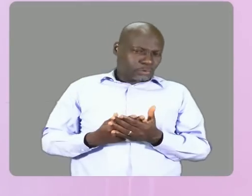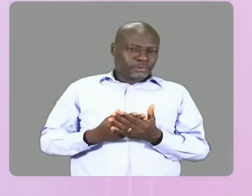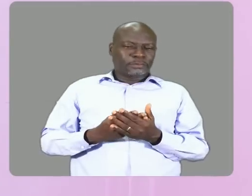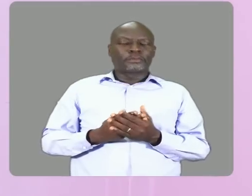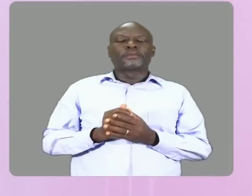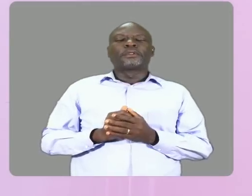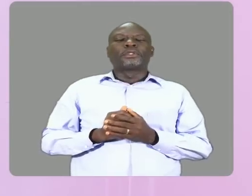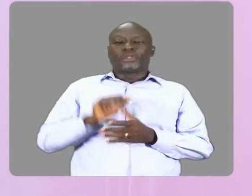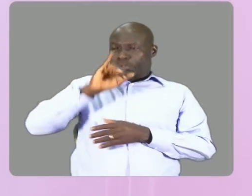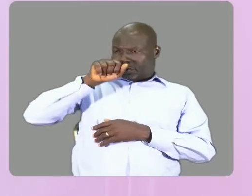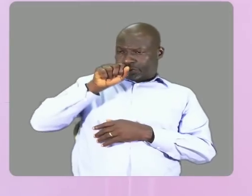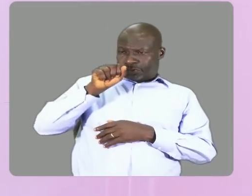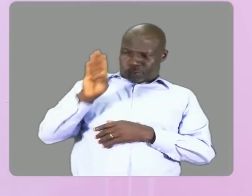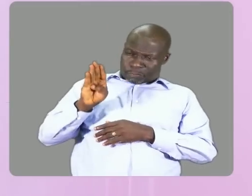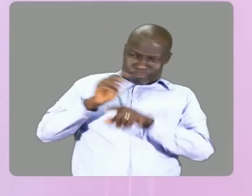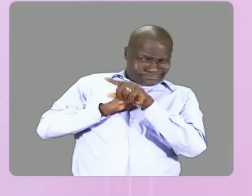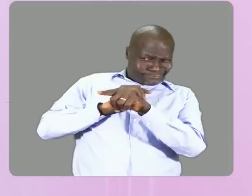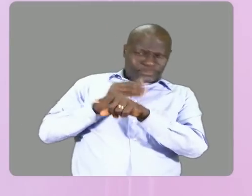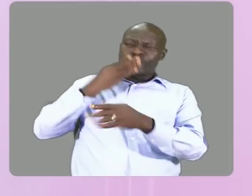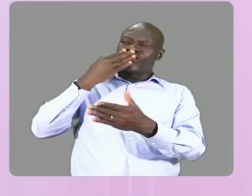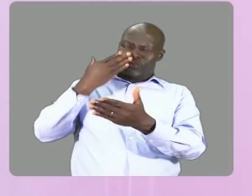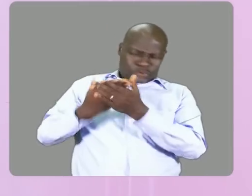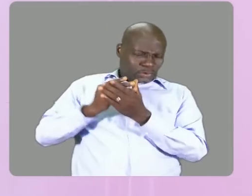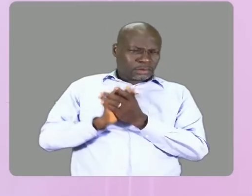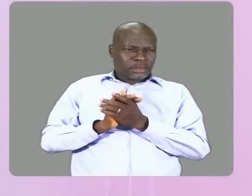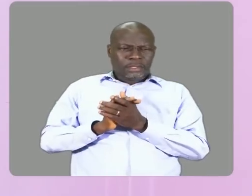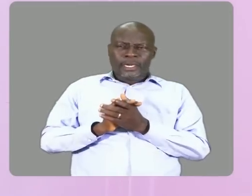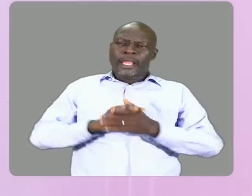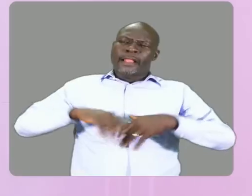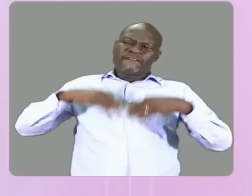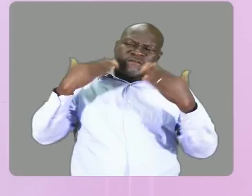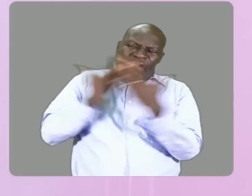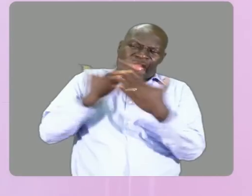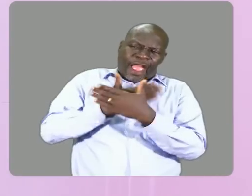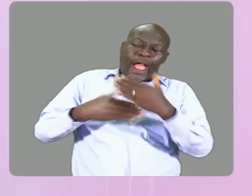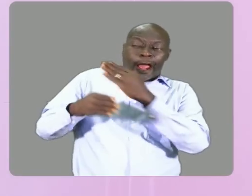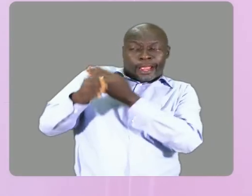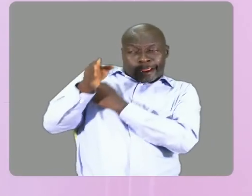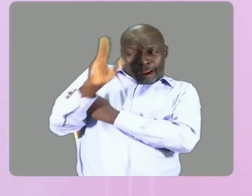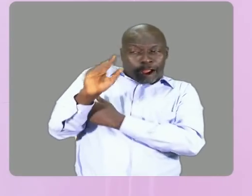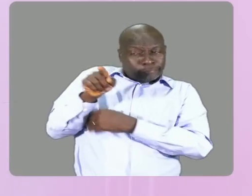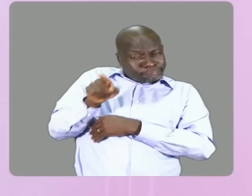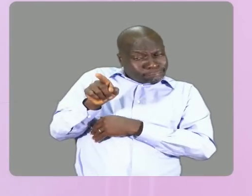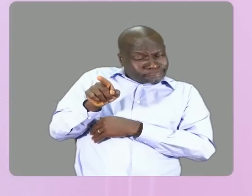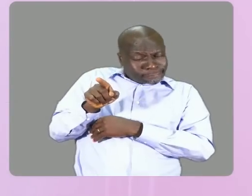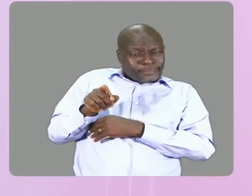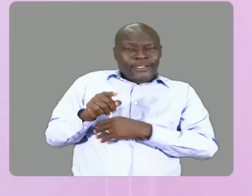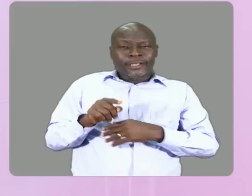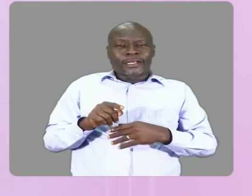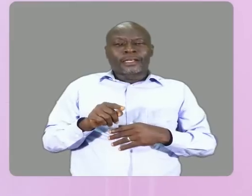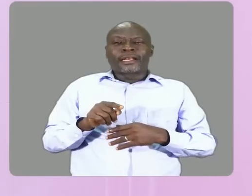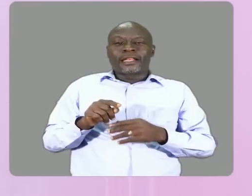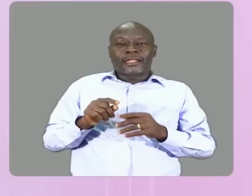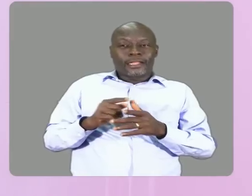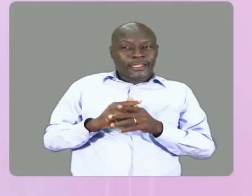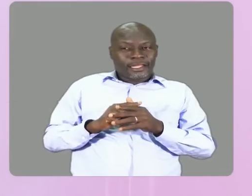Job aya ne niam anyina kama kama na osuro onyankopon na ne sa enti